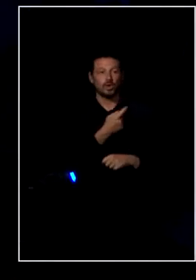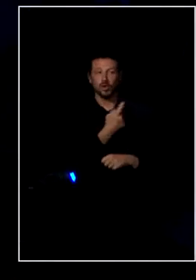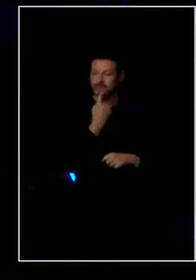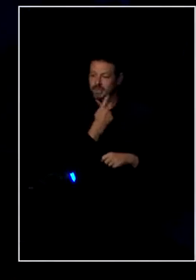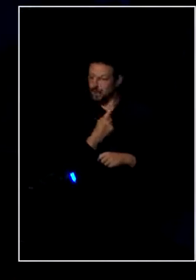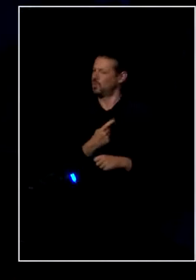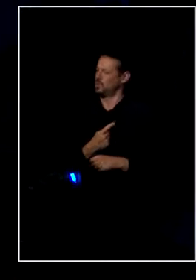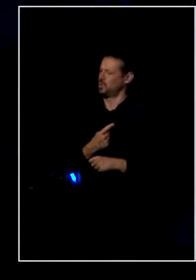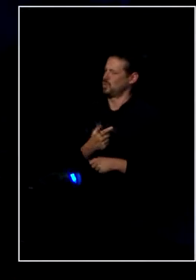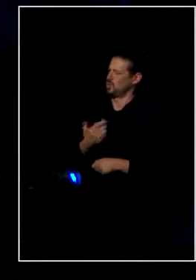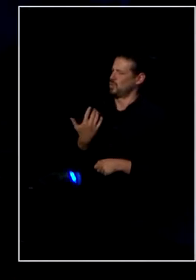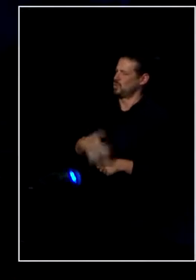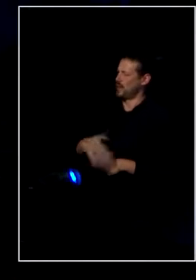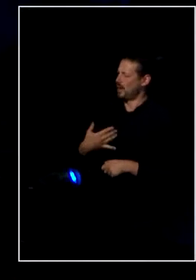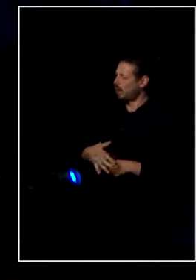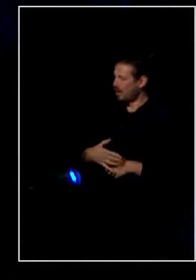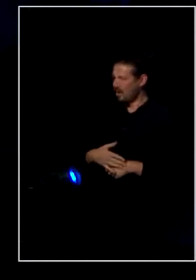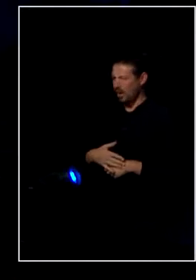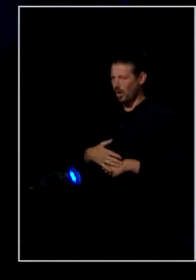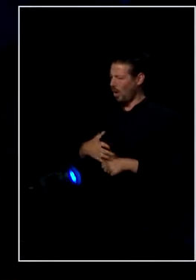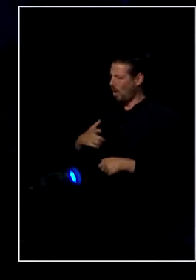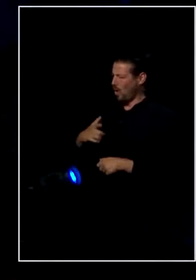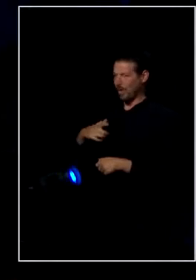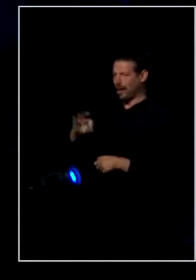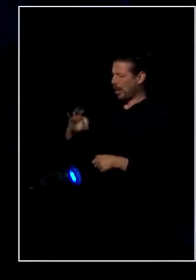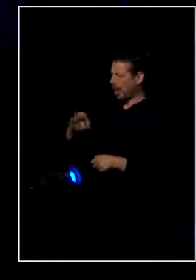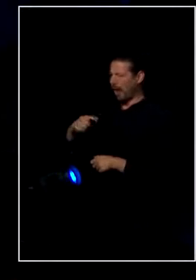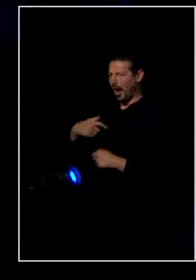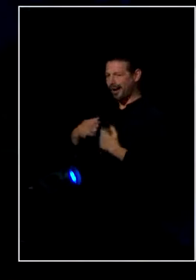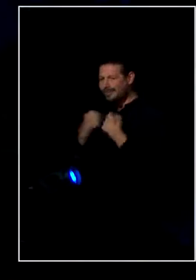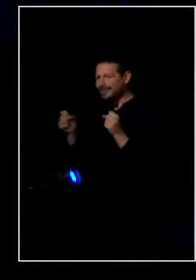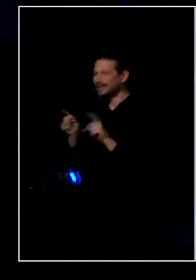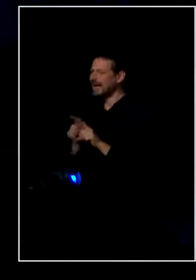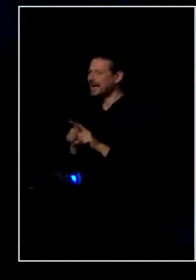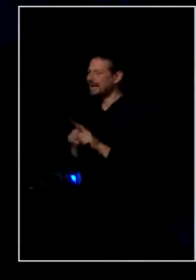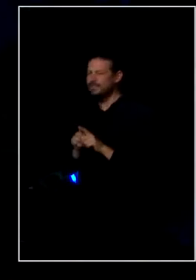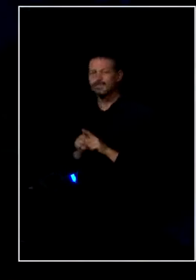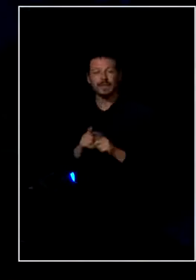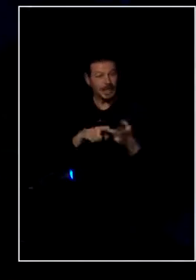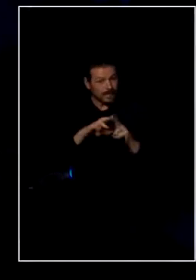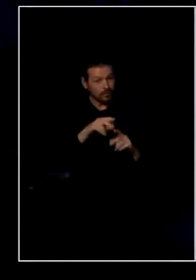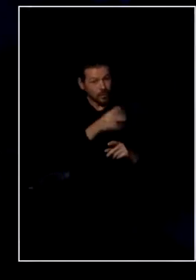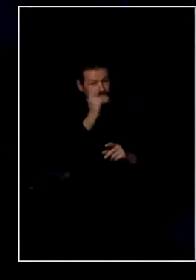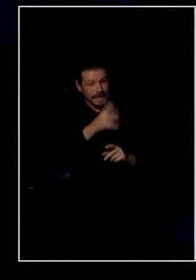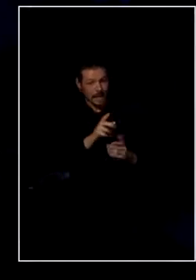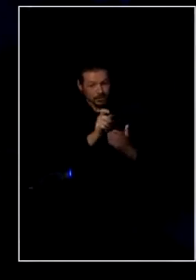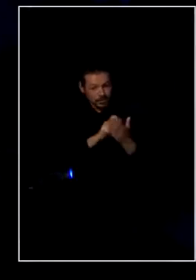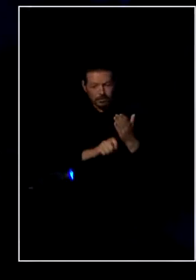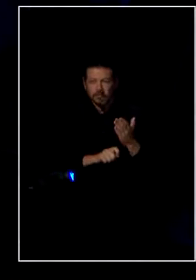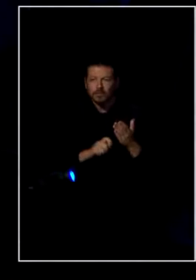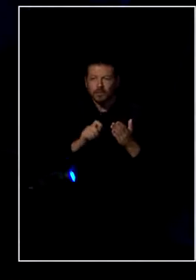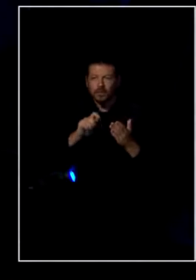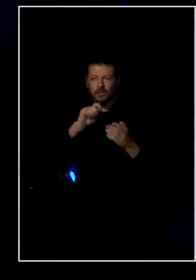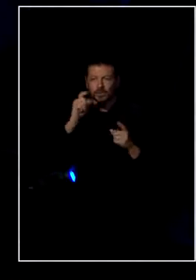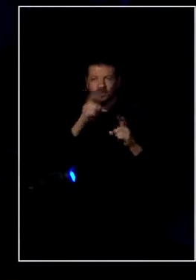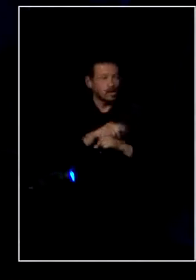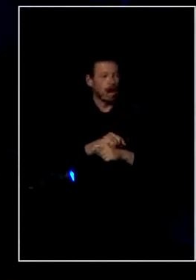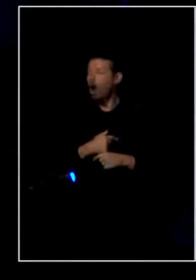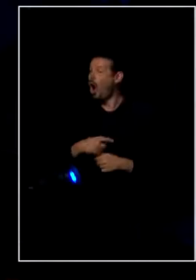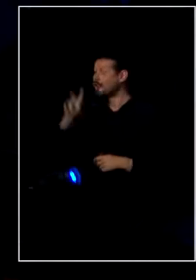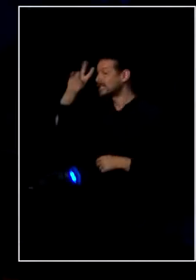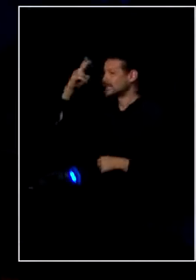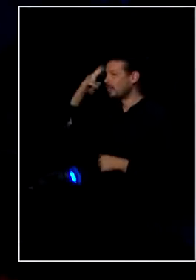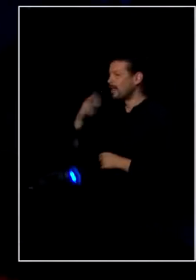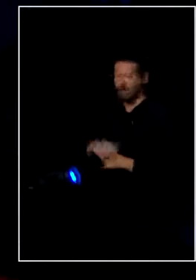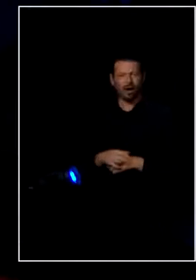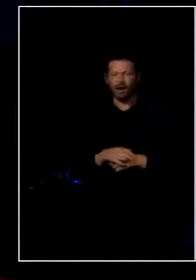bloody hell, why did I not do that? What would you, if you had your time again, what would you write now? Oh, I've changed my mind about that. Okay,